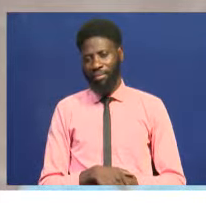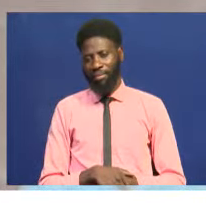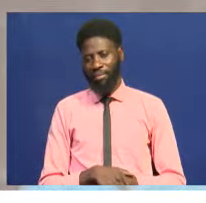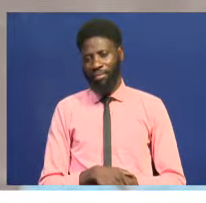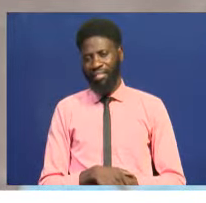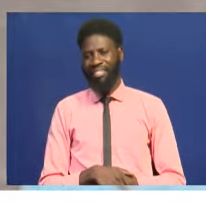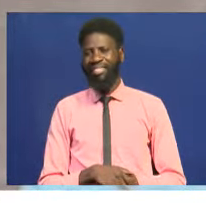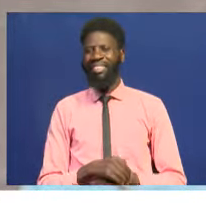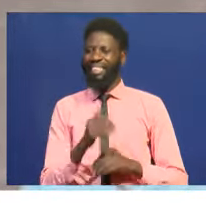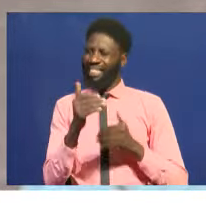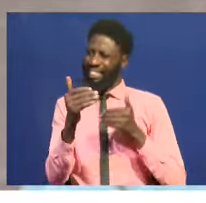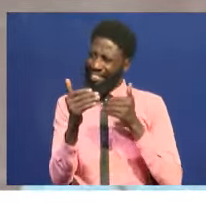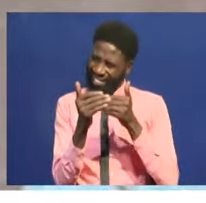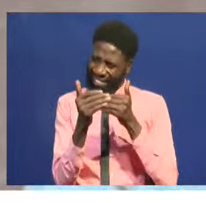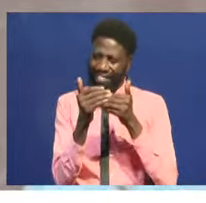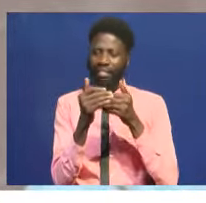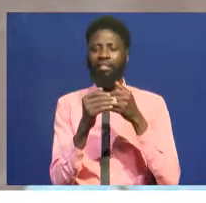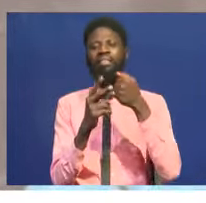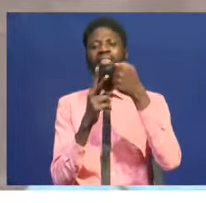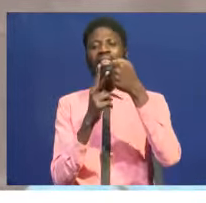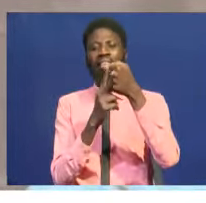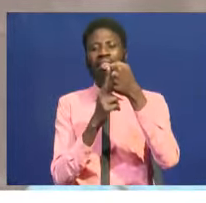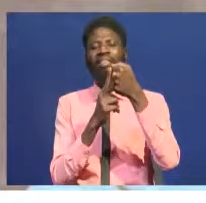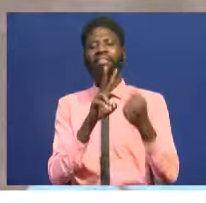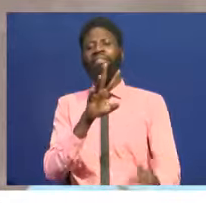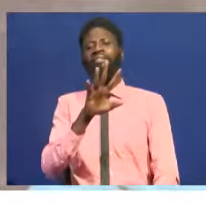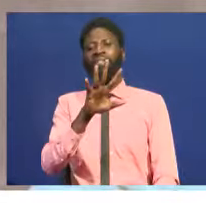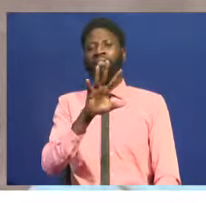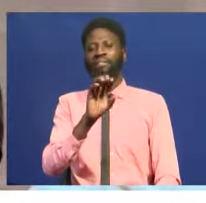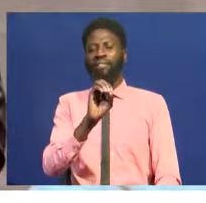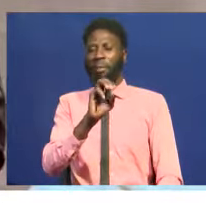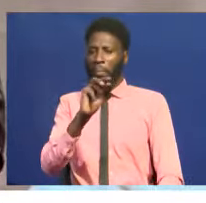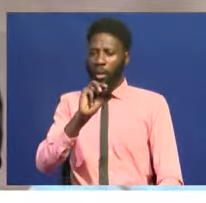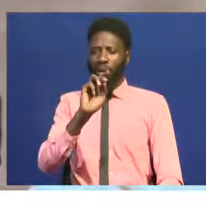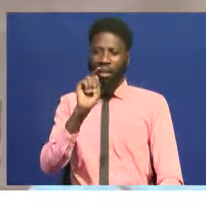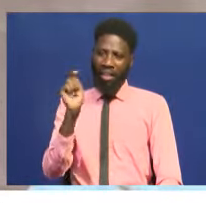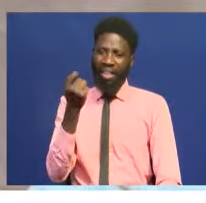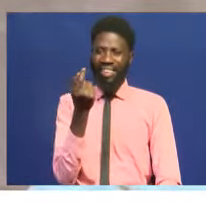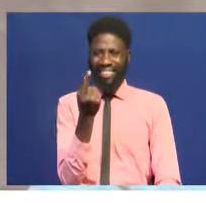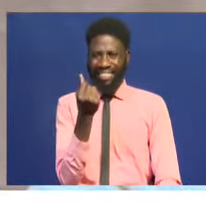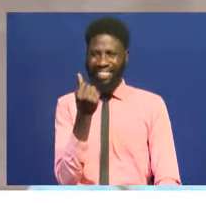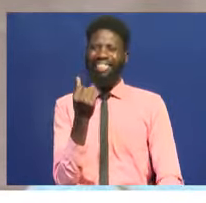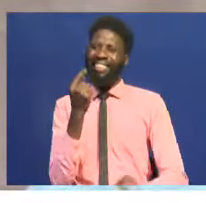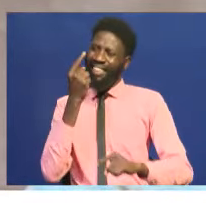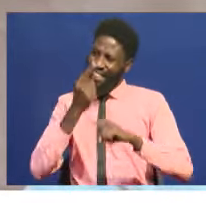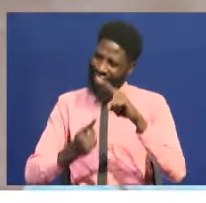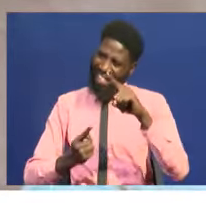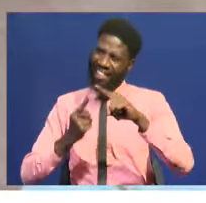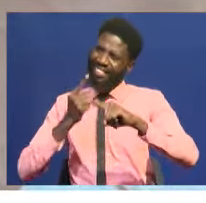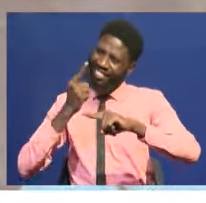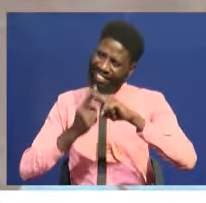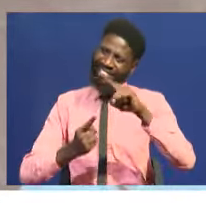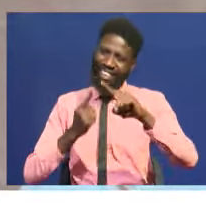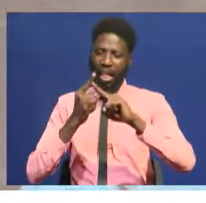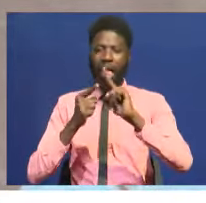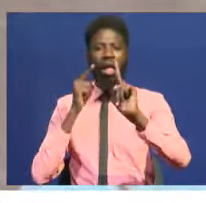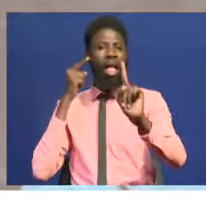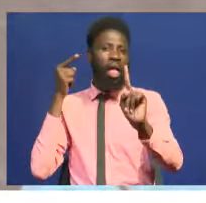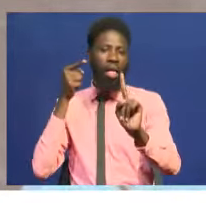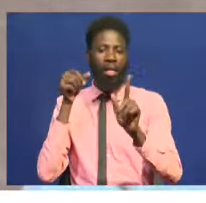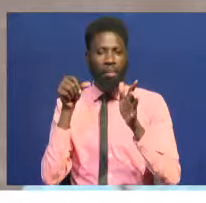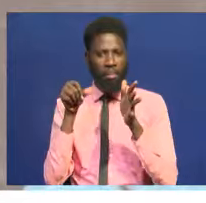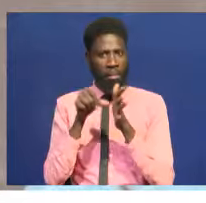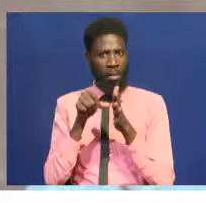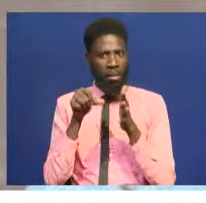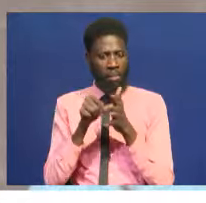500, almost 750 million Kenya shillings every year to deal with the problem of